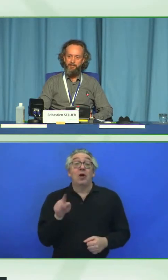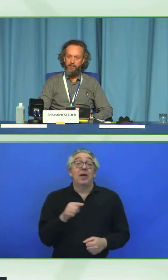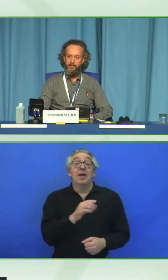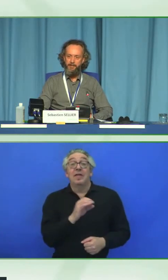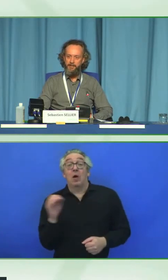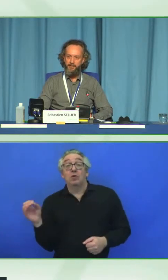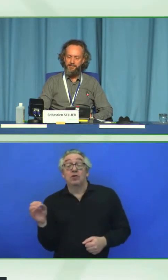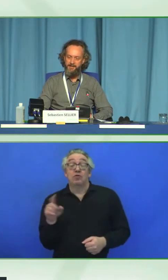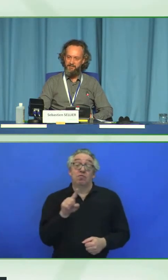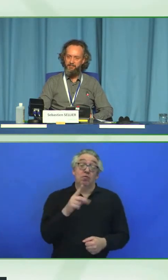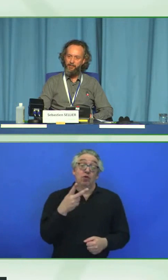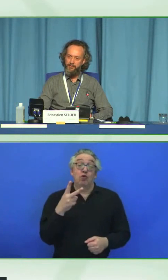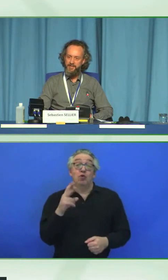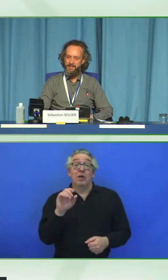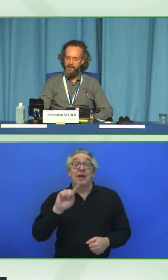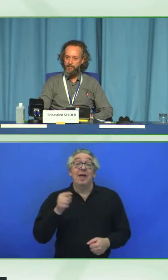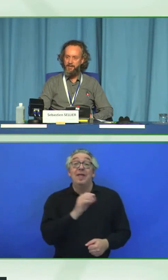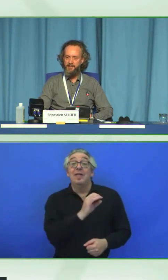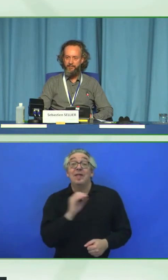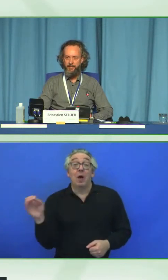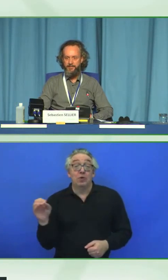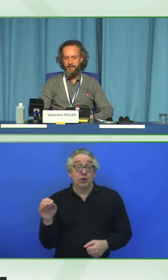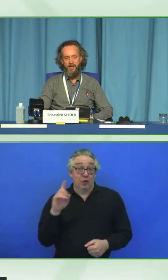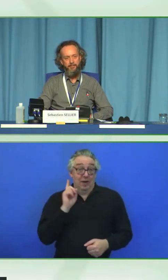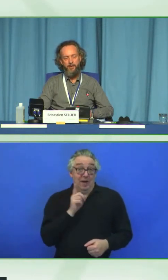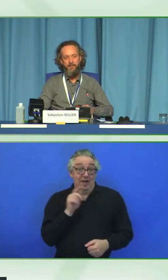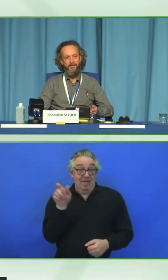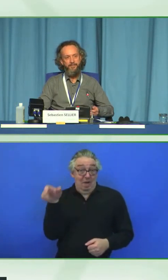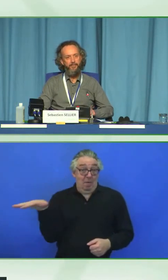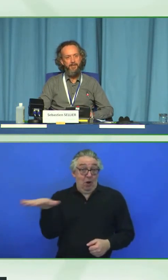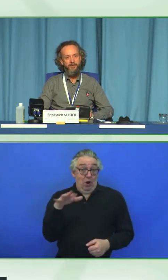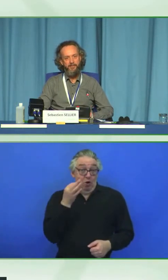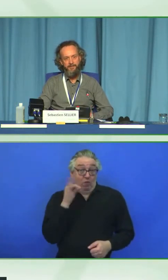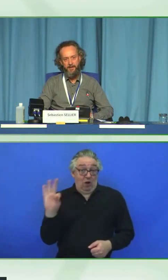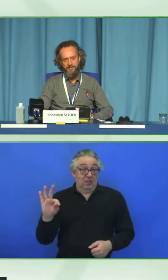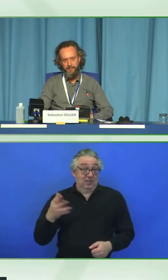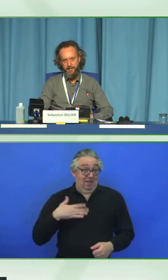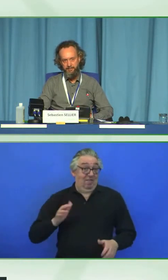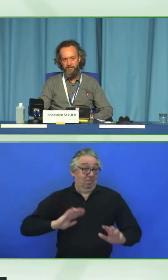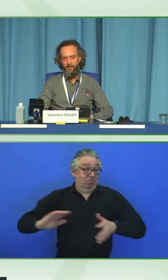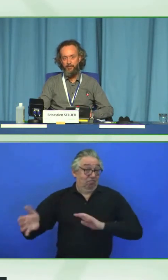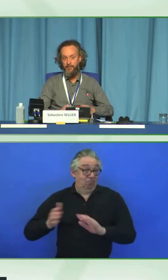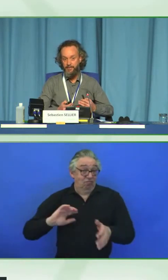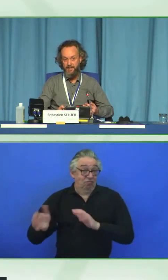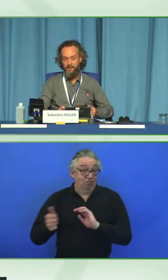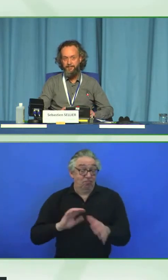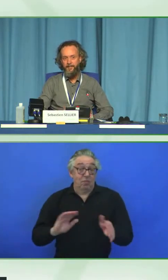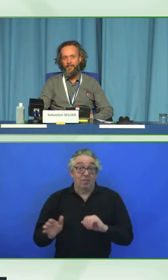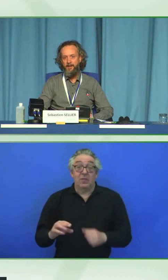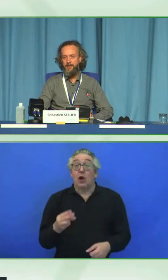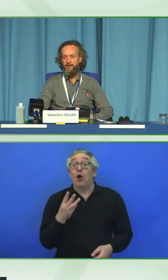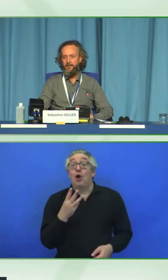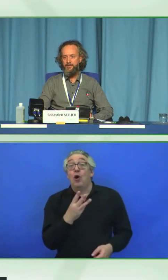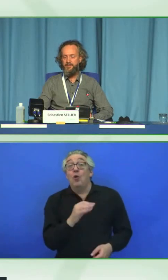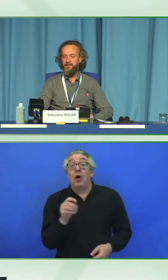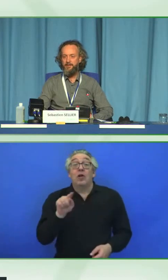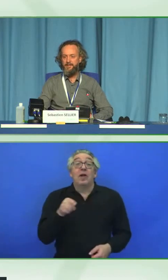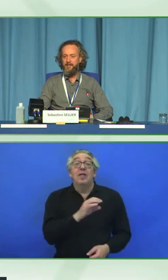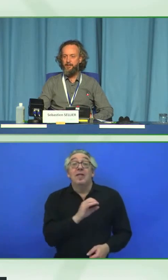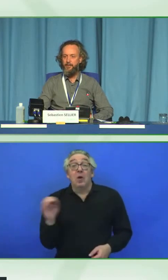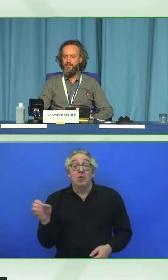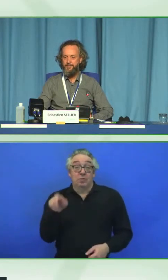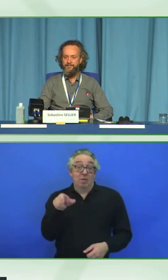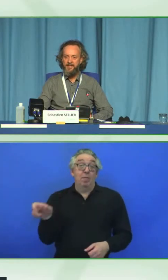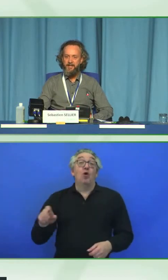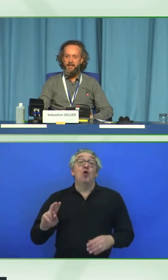120,000 people, deaf people using sign language in France, and about 300,000 people using